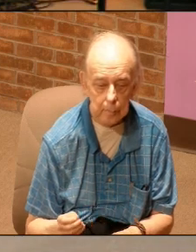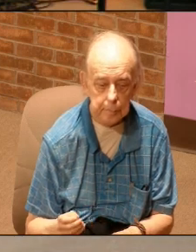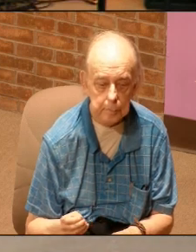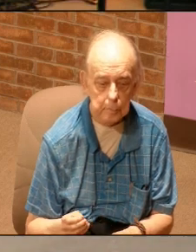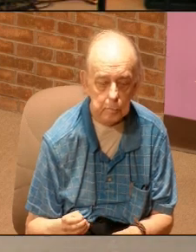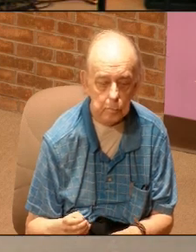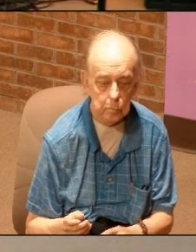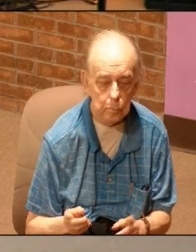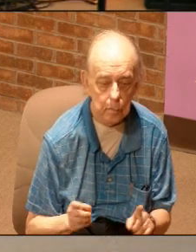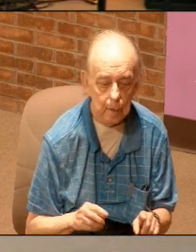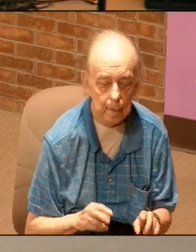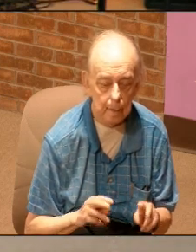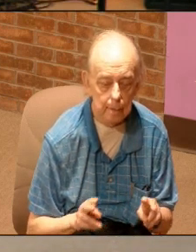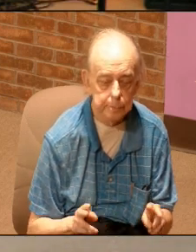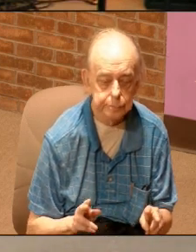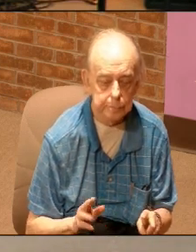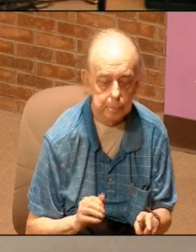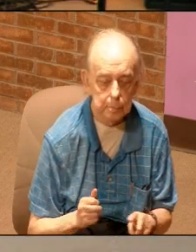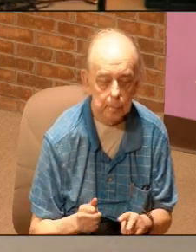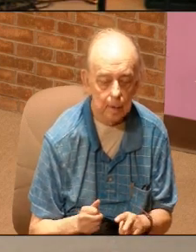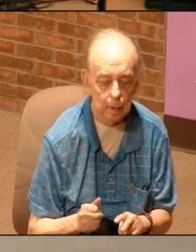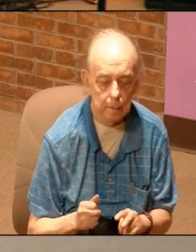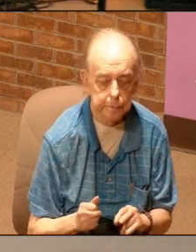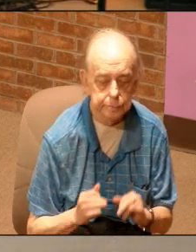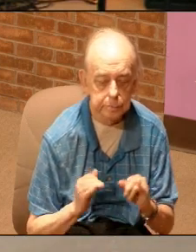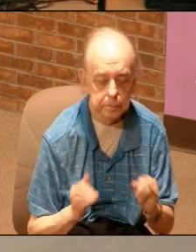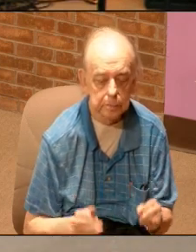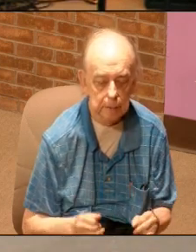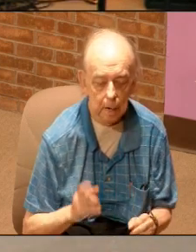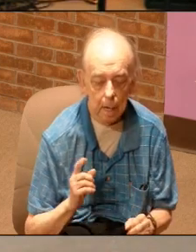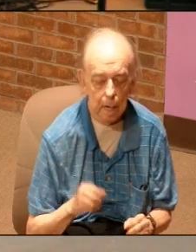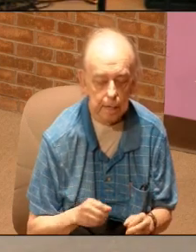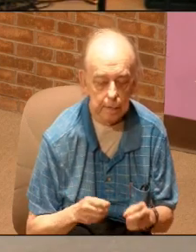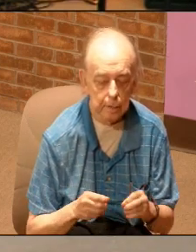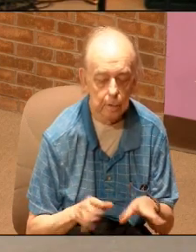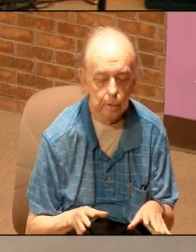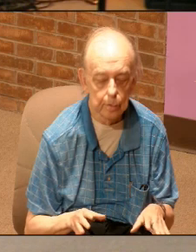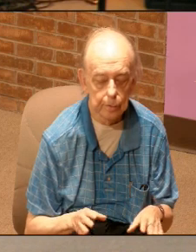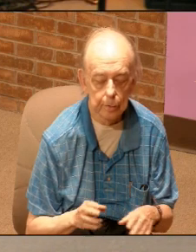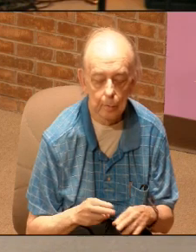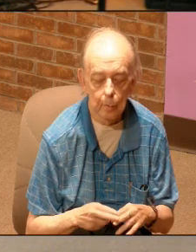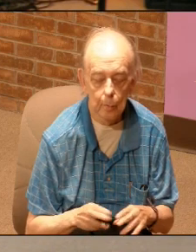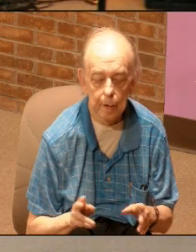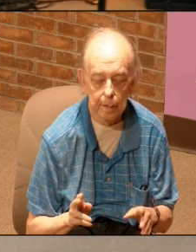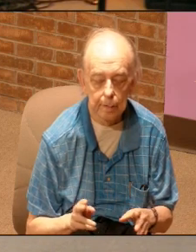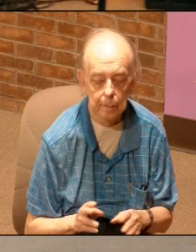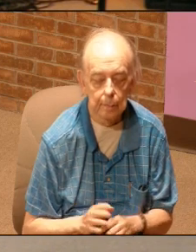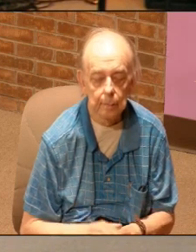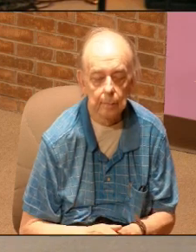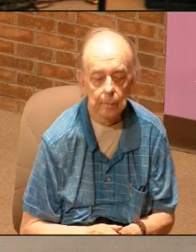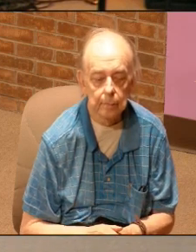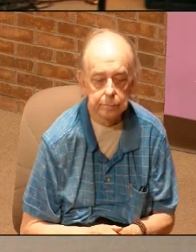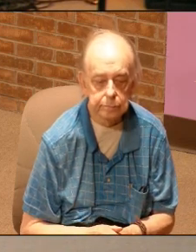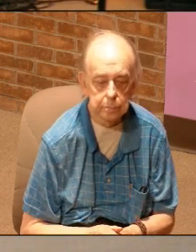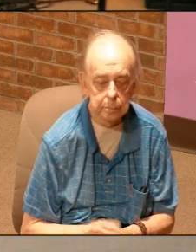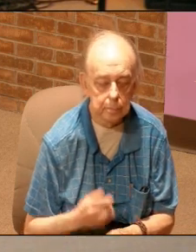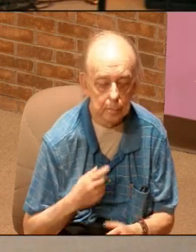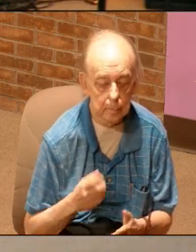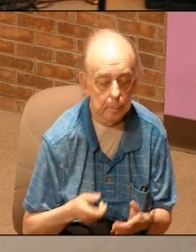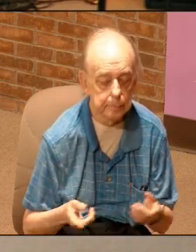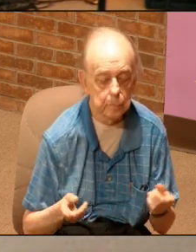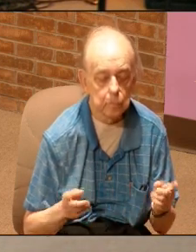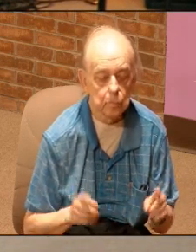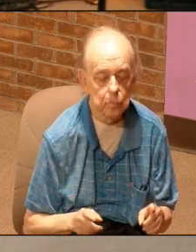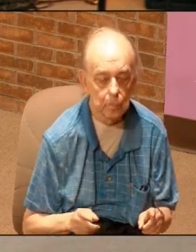and we look at our self-image and we say, you know what, I need to lose some weight. Okay? And what